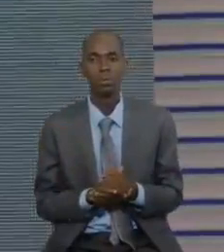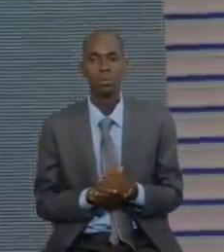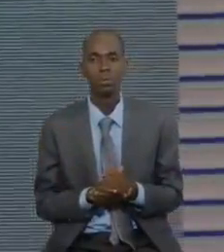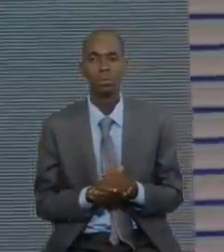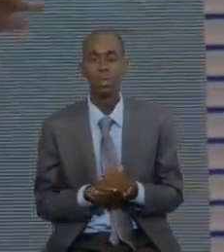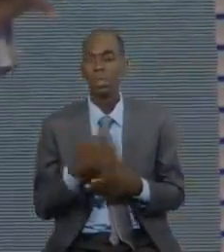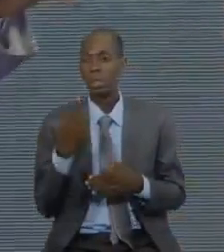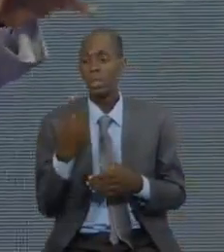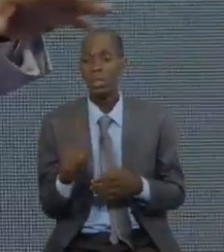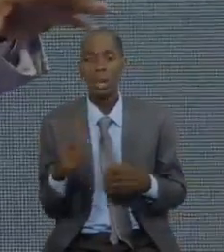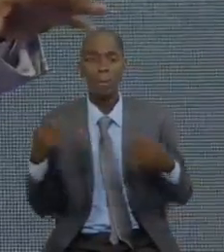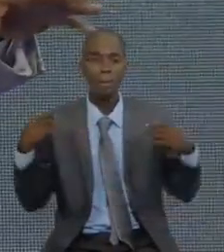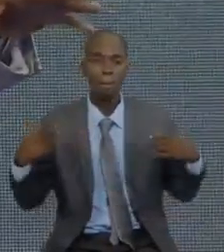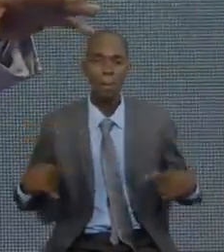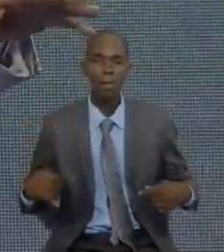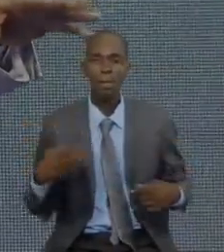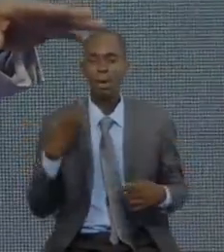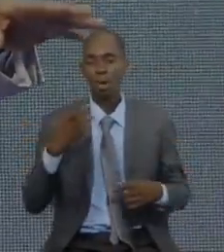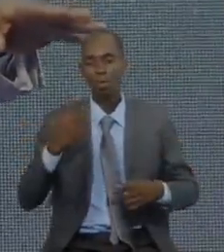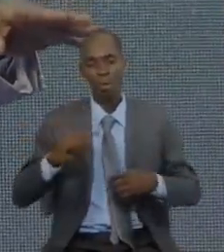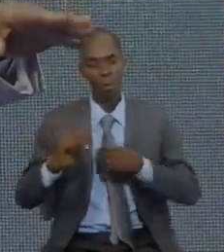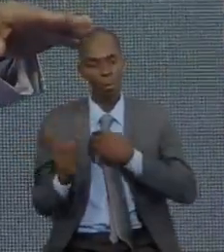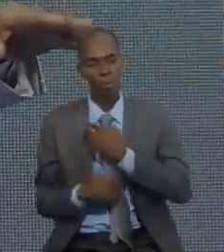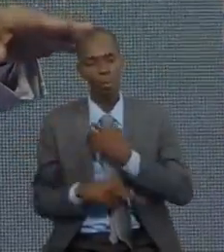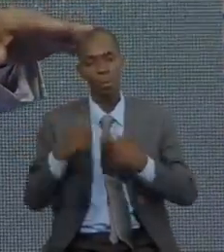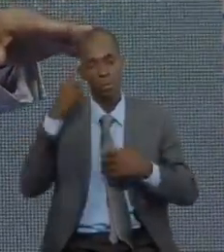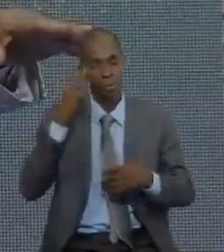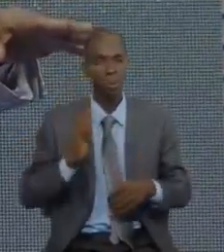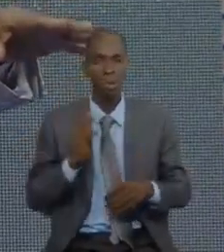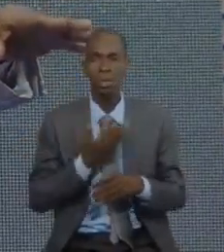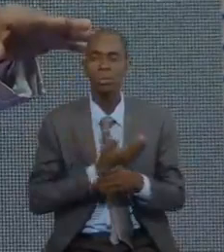The pain of the punishment for our sin.